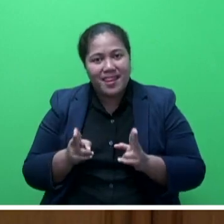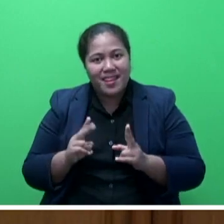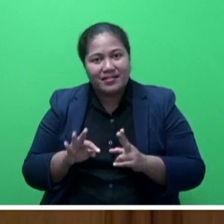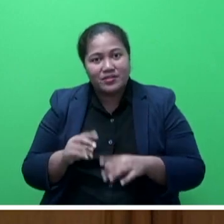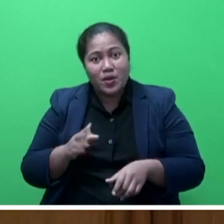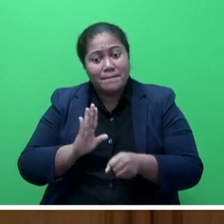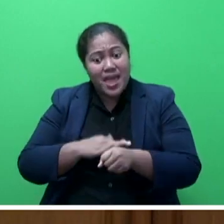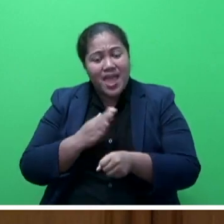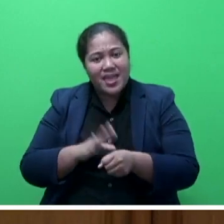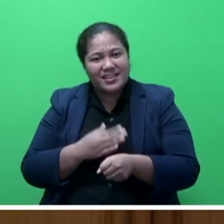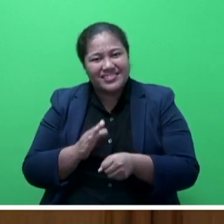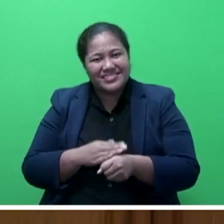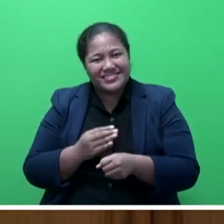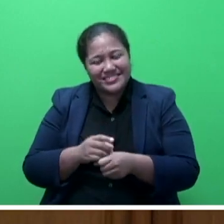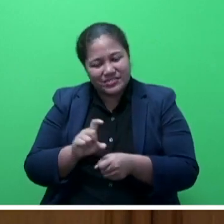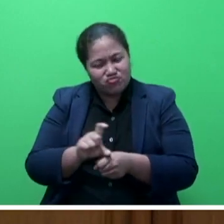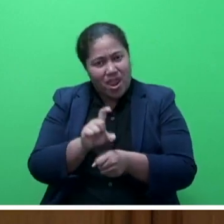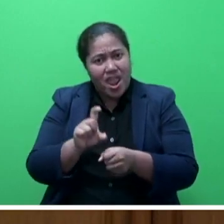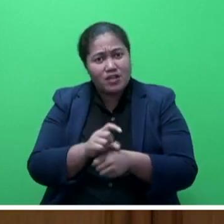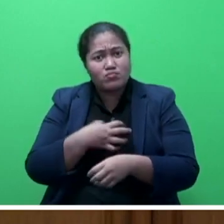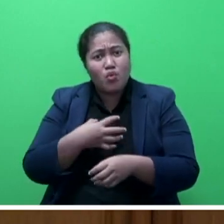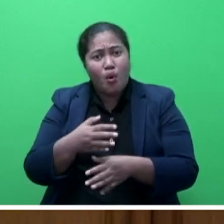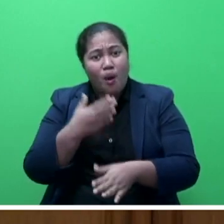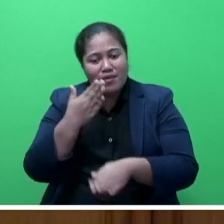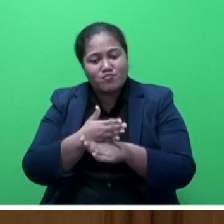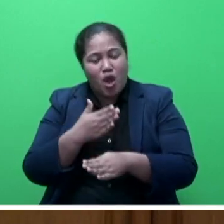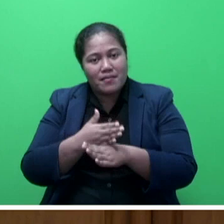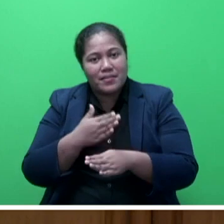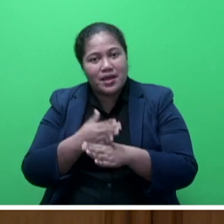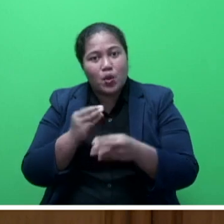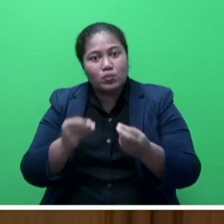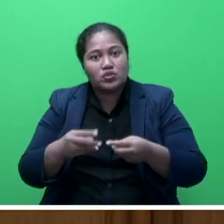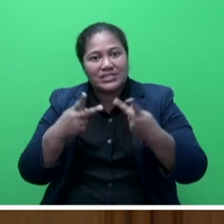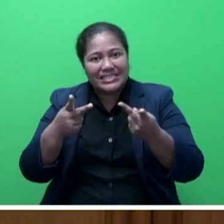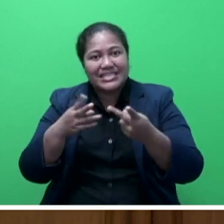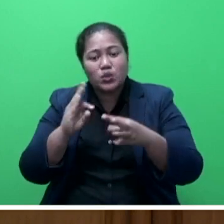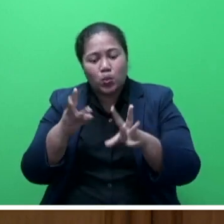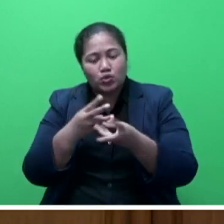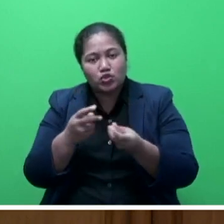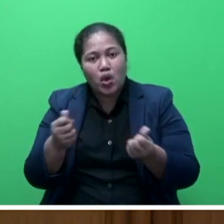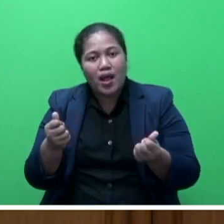create employment opportunities, and address food security.